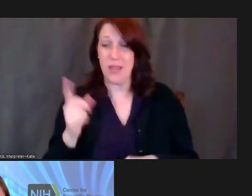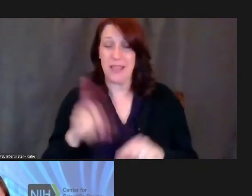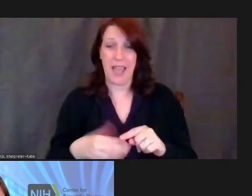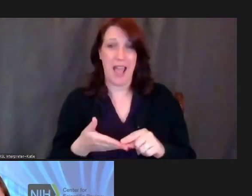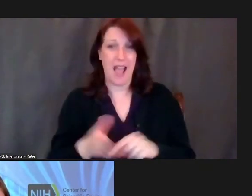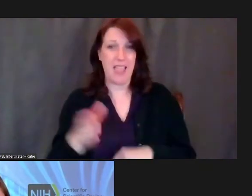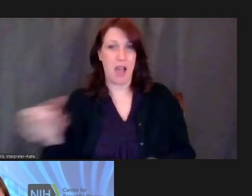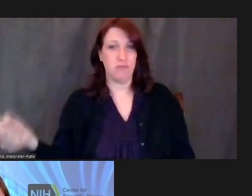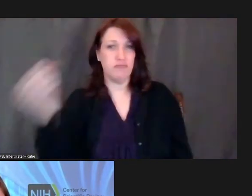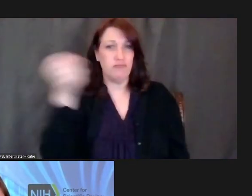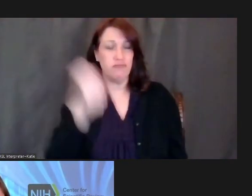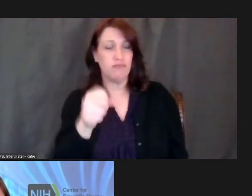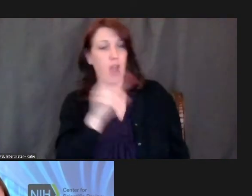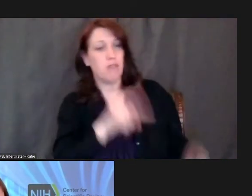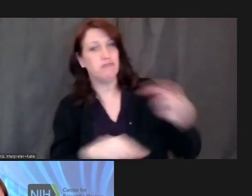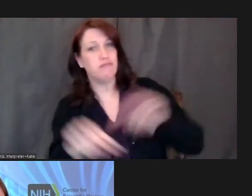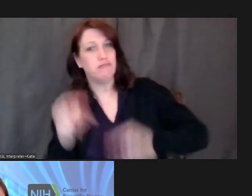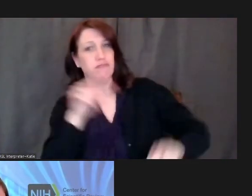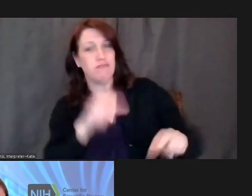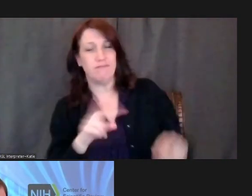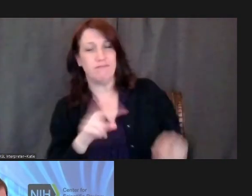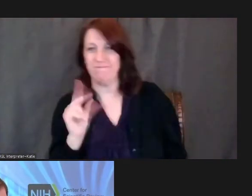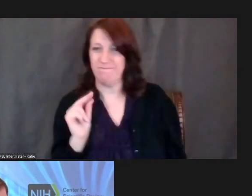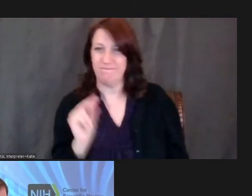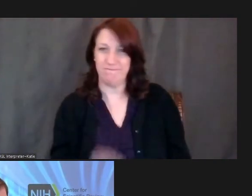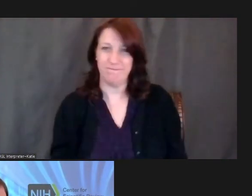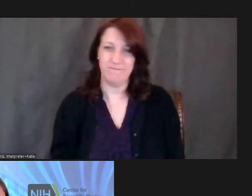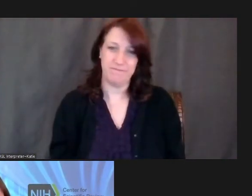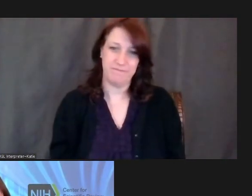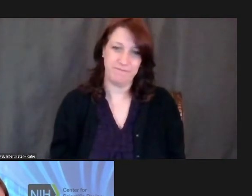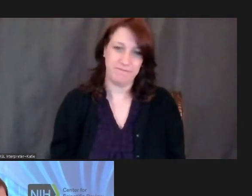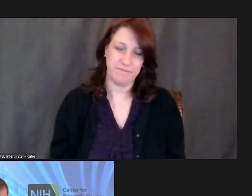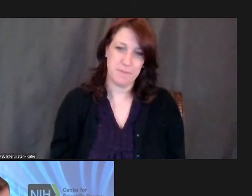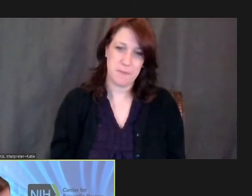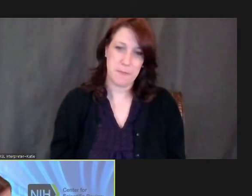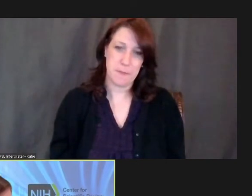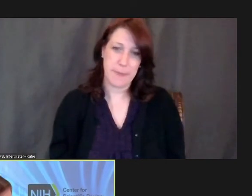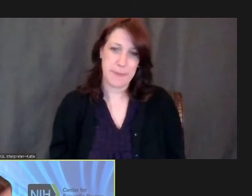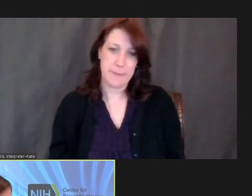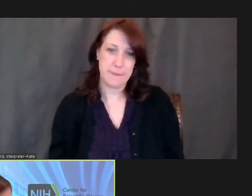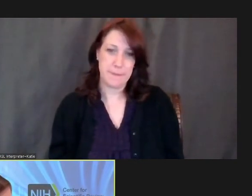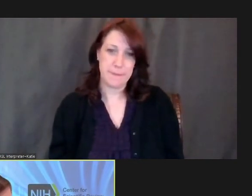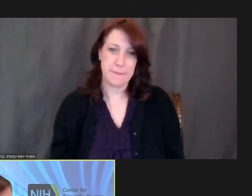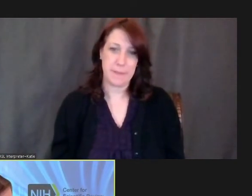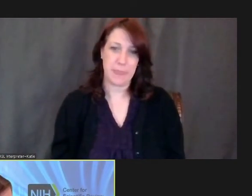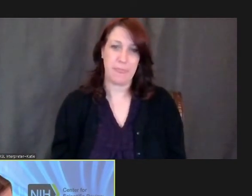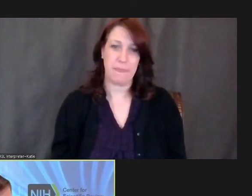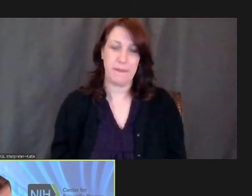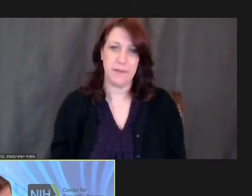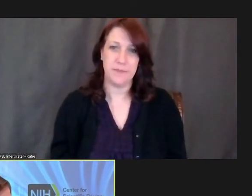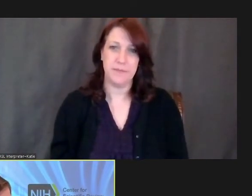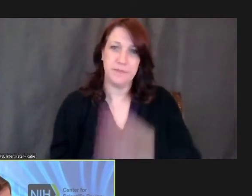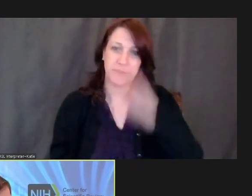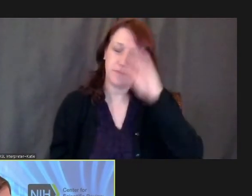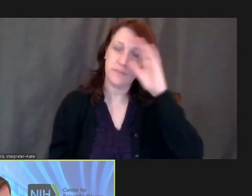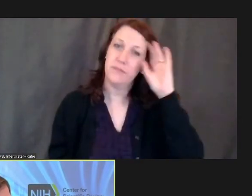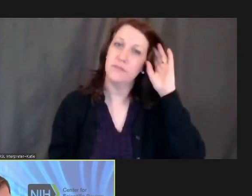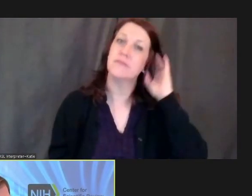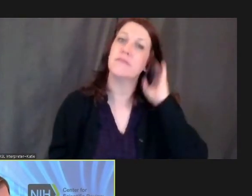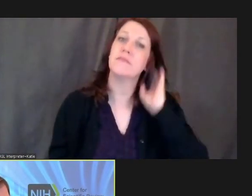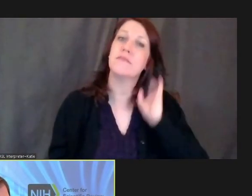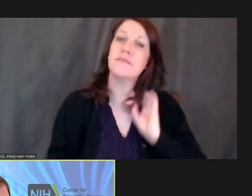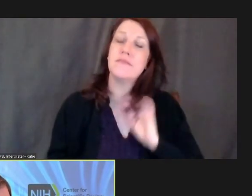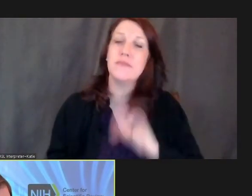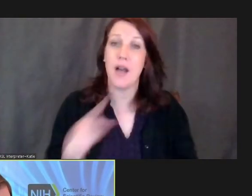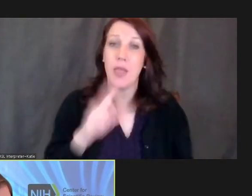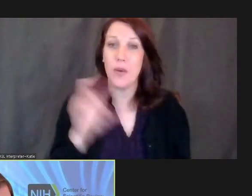attending is their own training. Great, thank you. For our next question, what